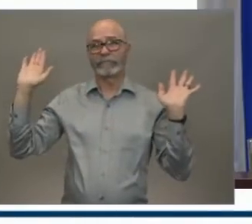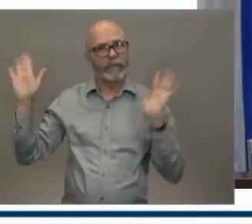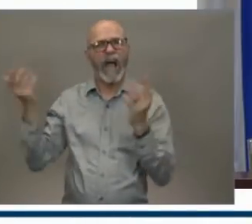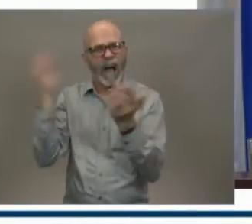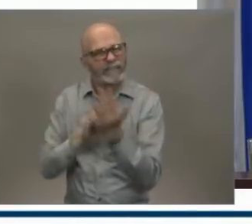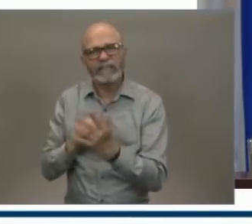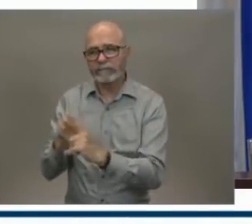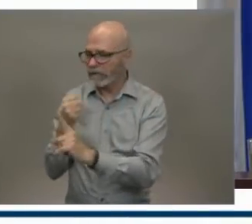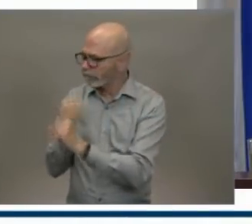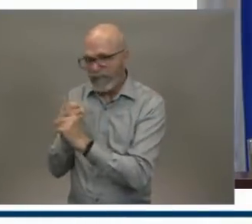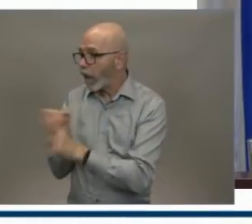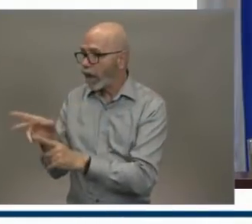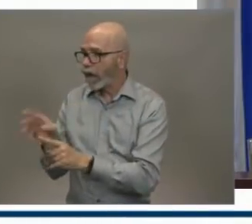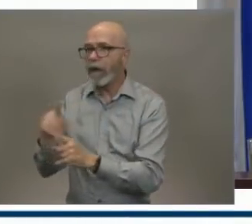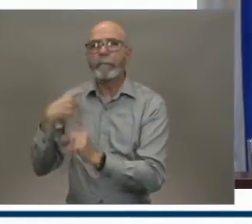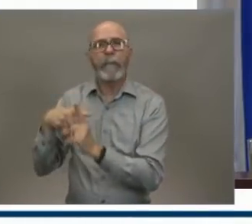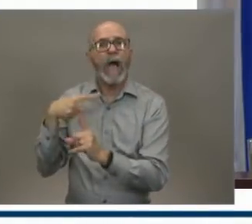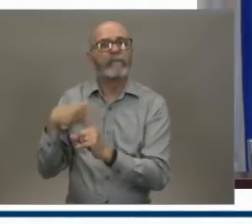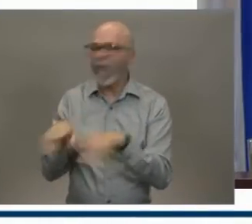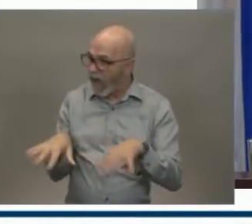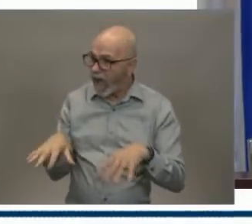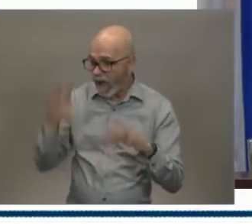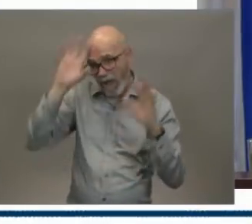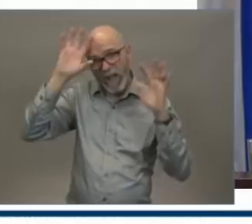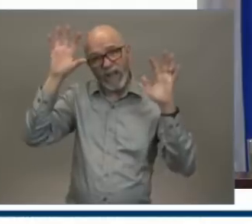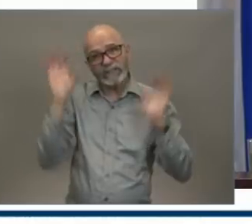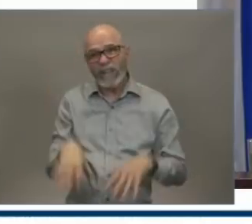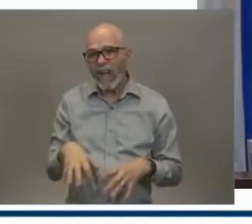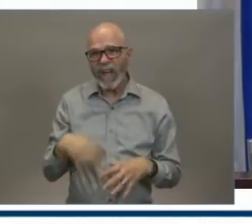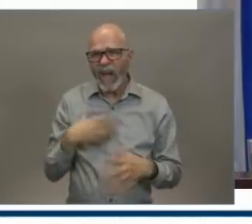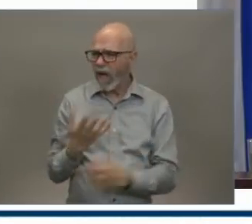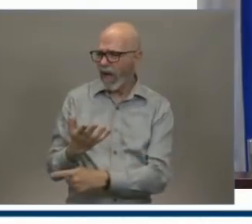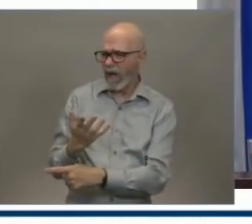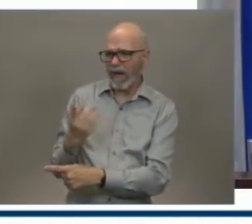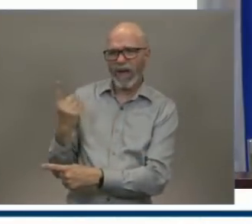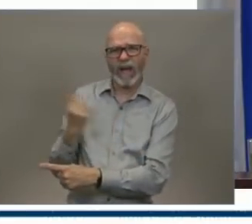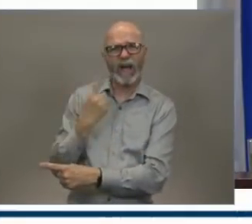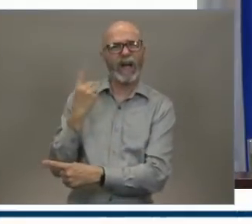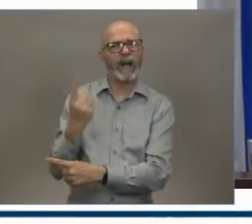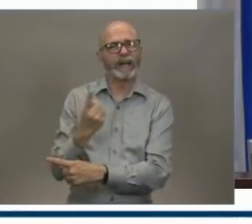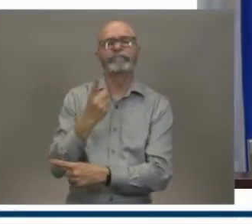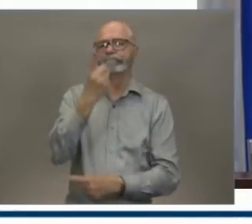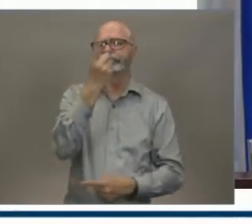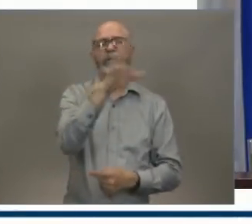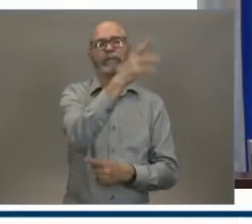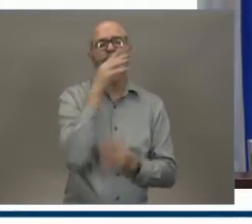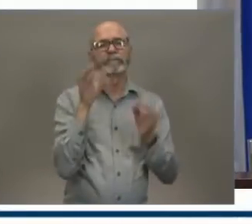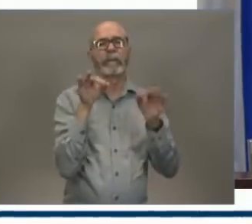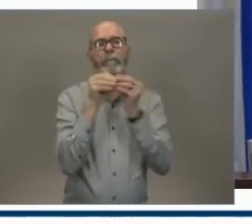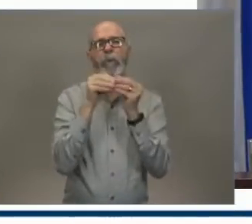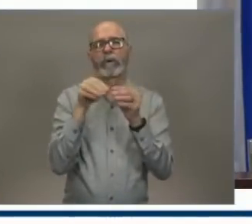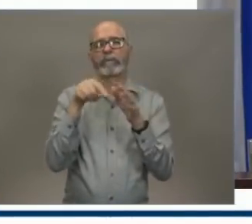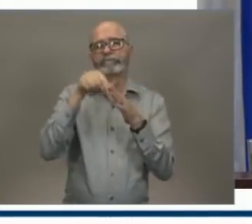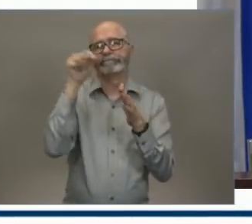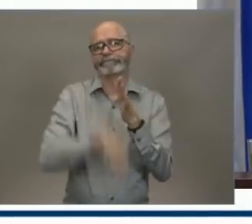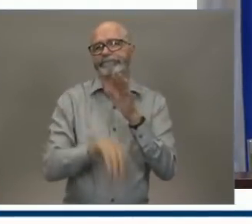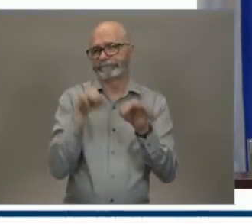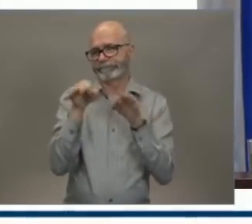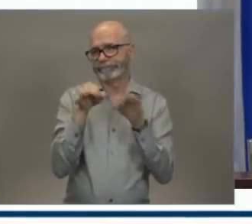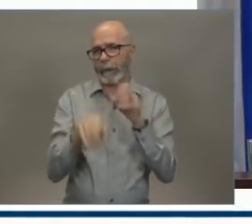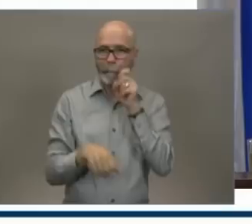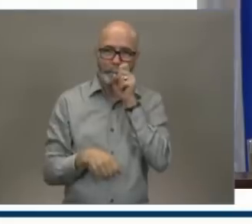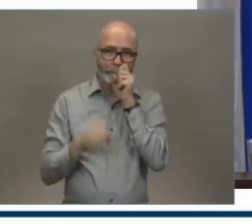This is an unusual case, and Dr. Strang will have more details about it. And we have new information today about 2 other cases that were